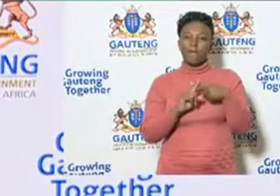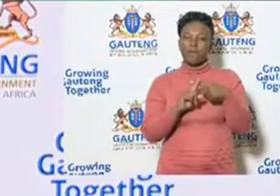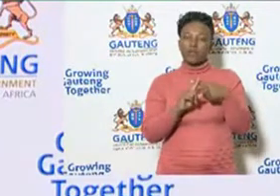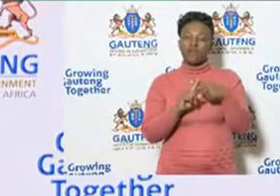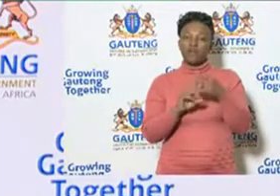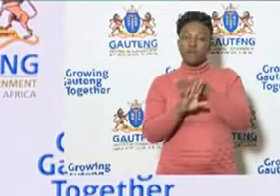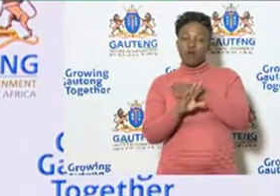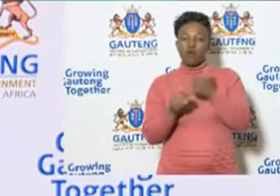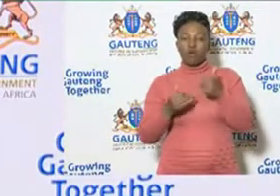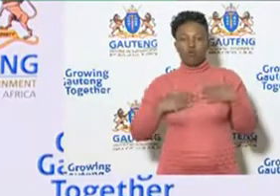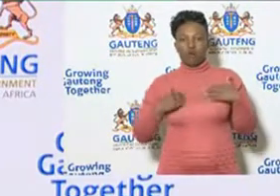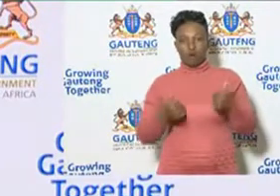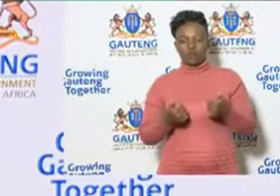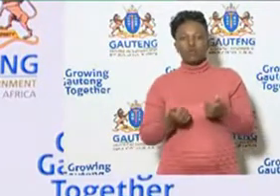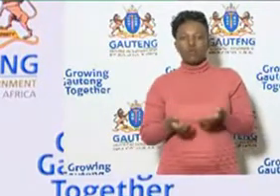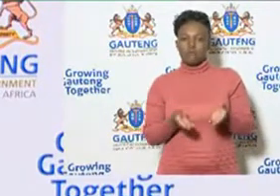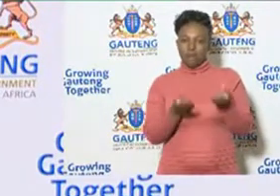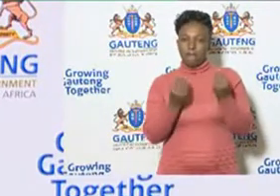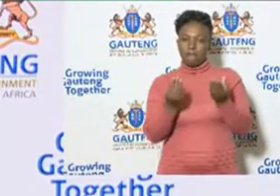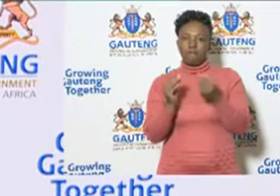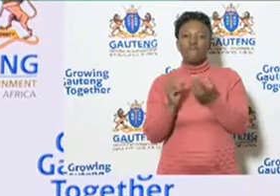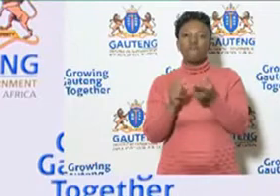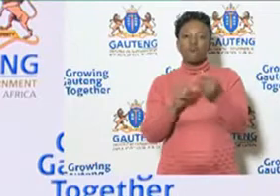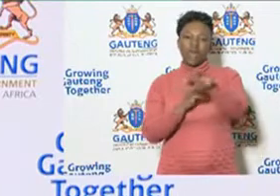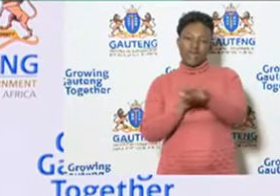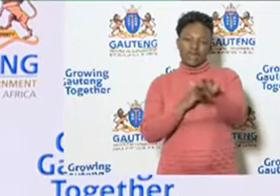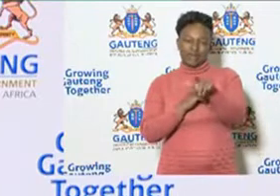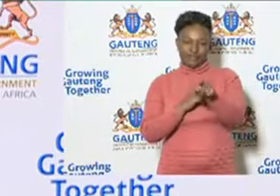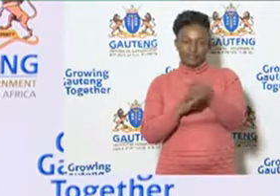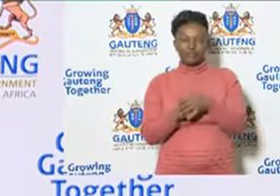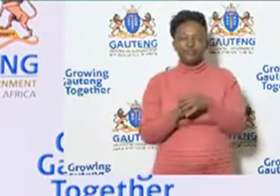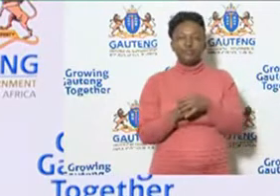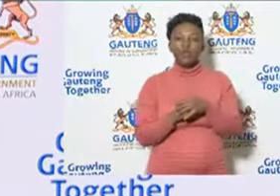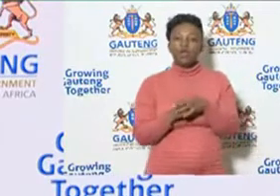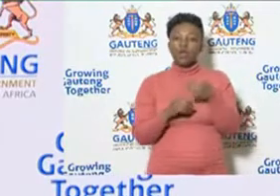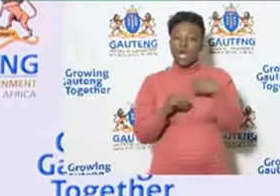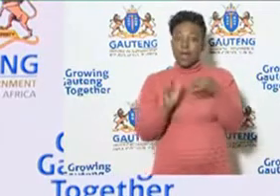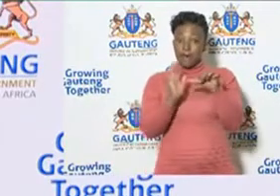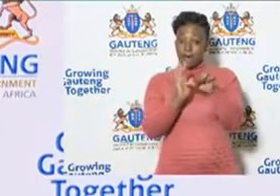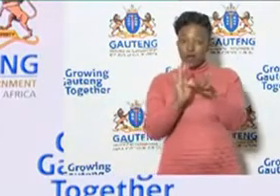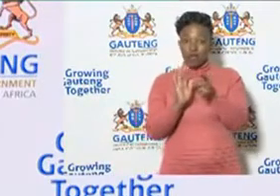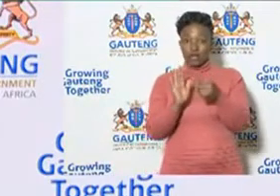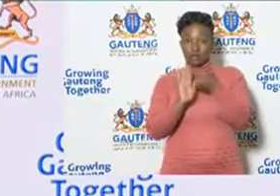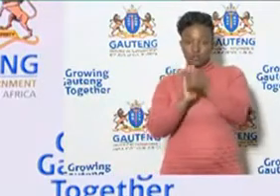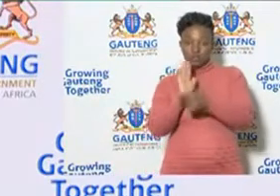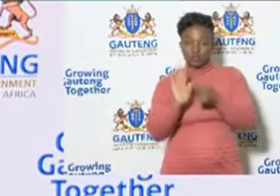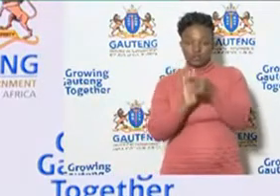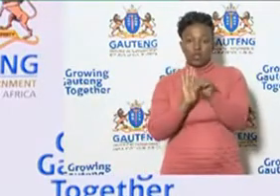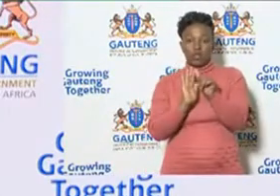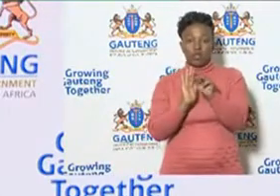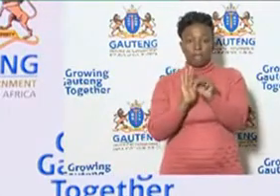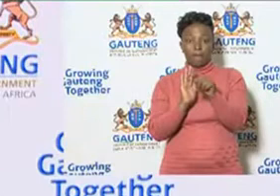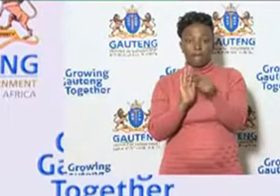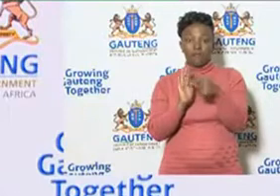those areas as well. So mapping where exactly these cases are is also